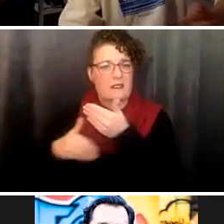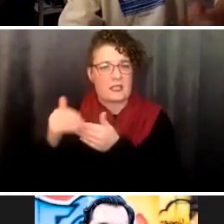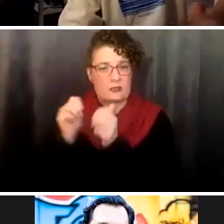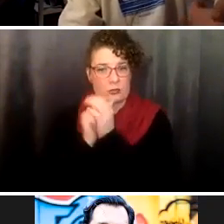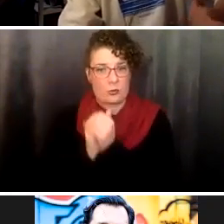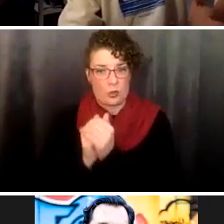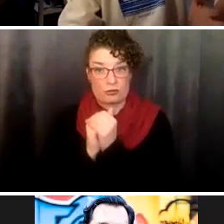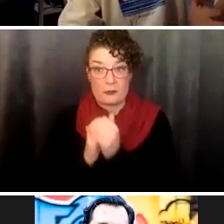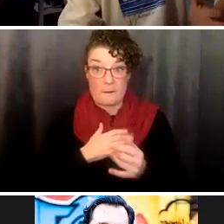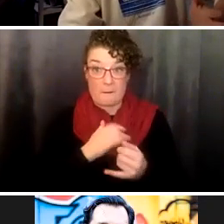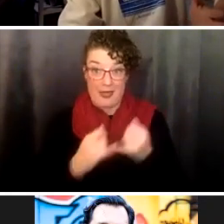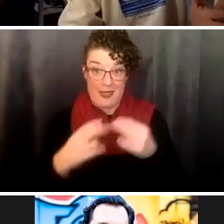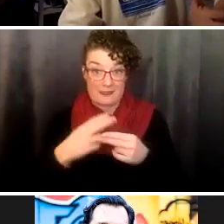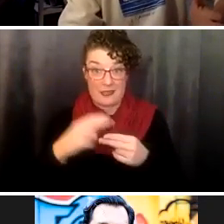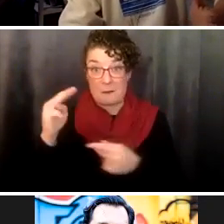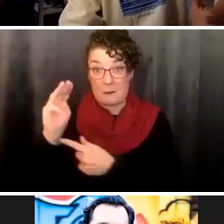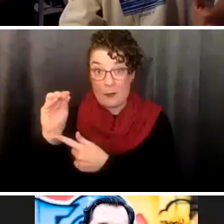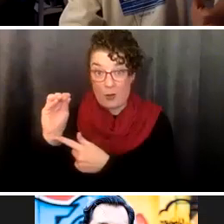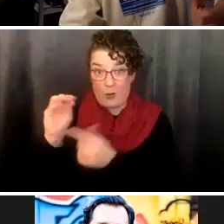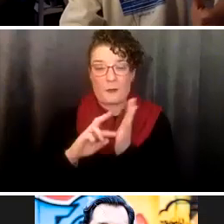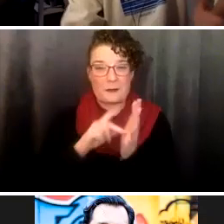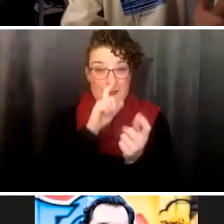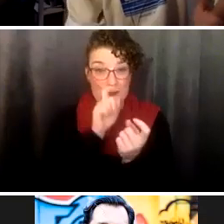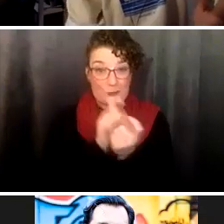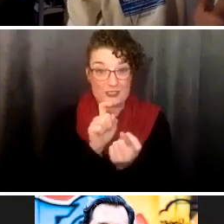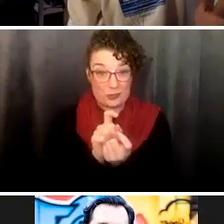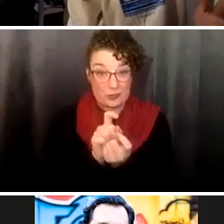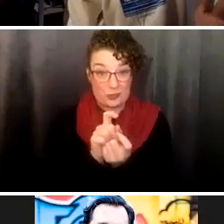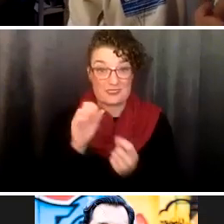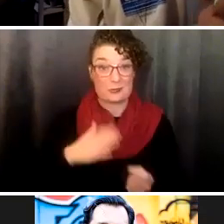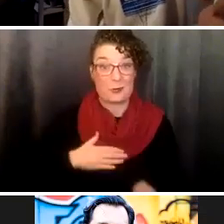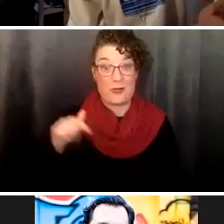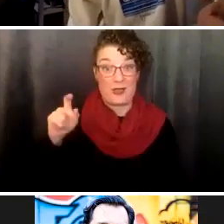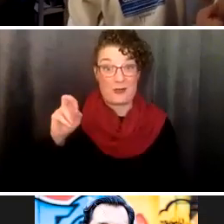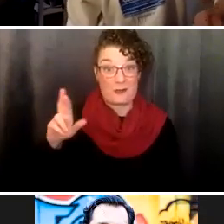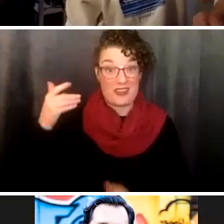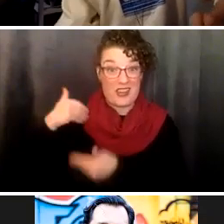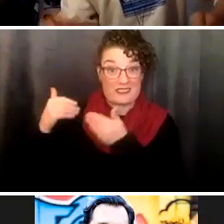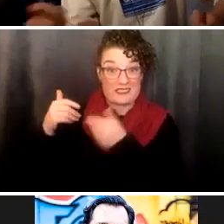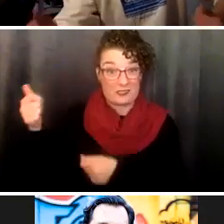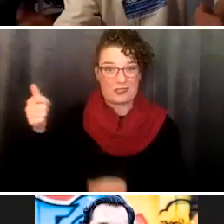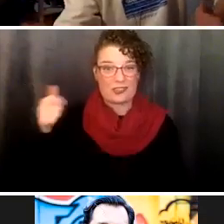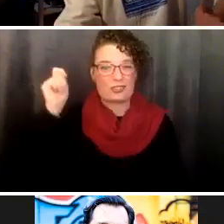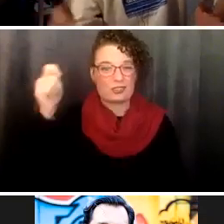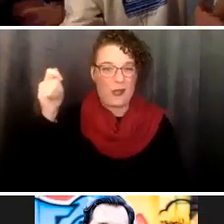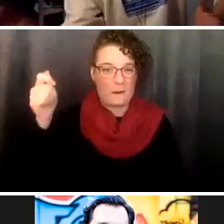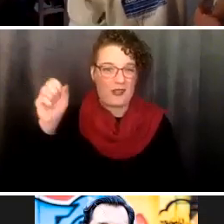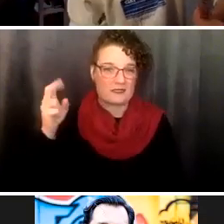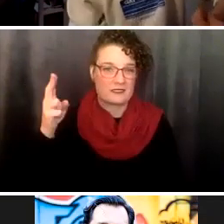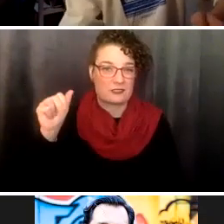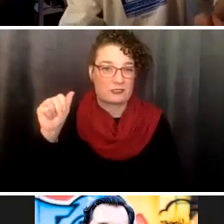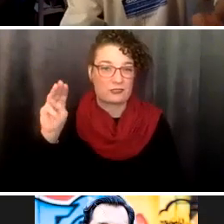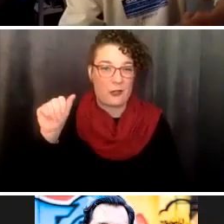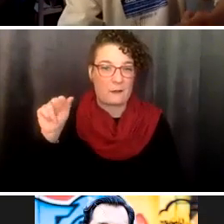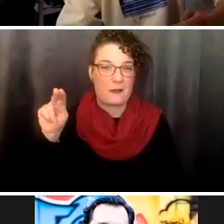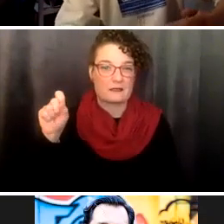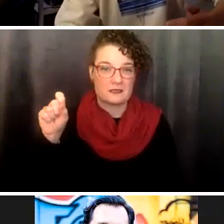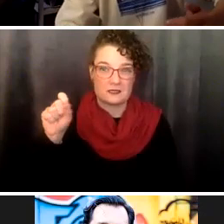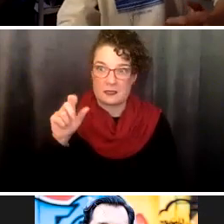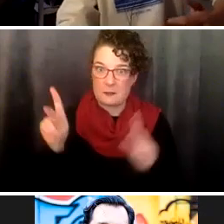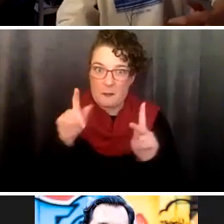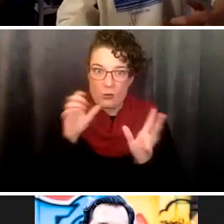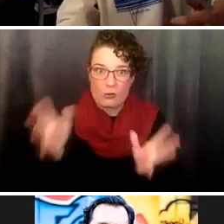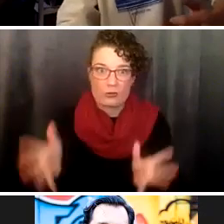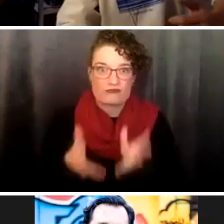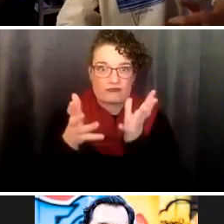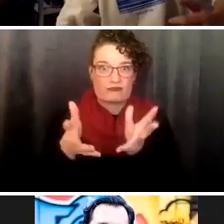name is Mo, which means witch. So my queer ancestors were shamans, the practitioners of ritual and religion.